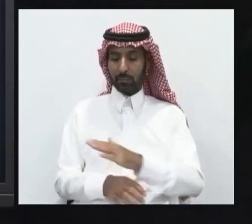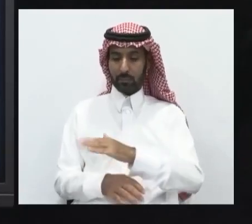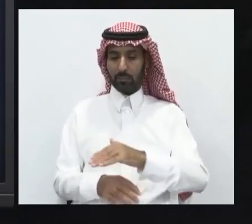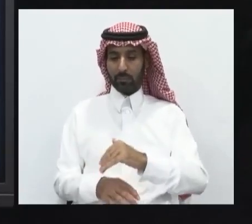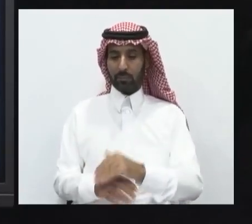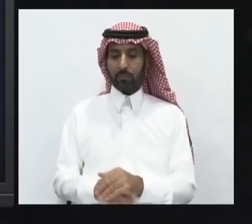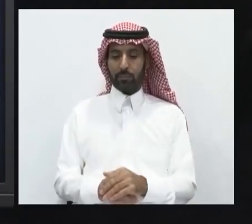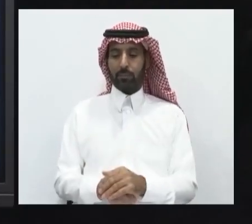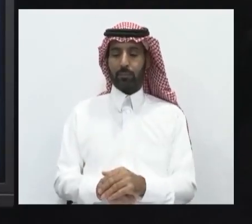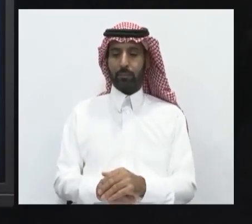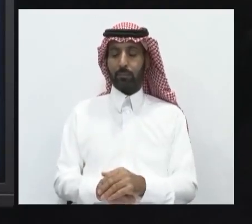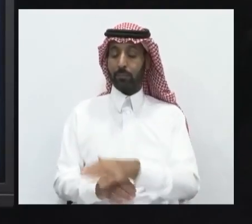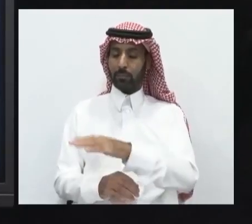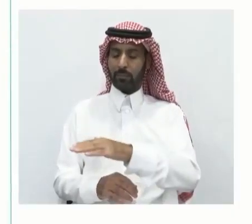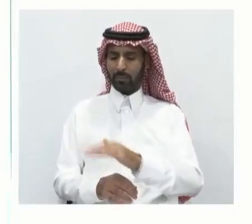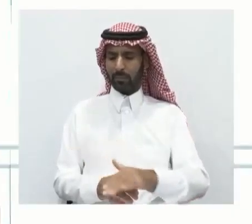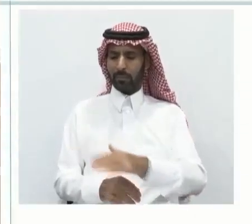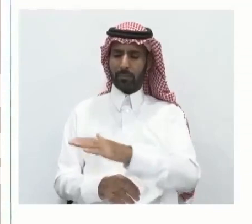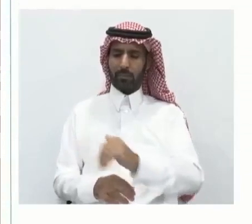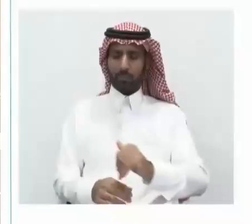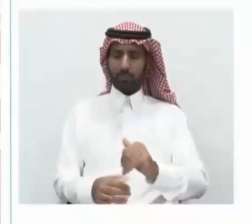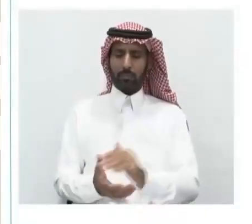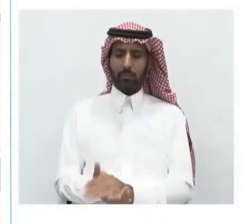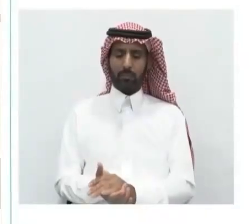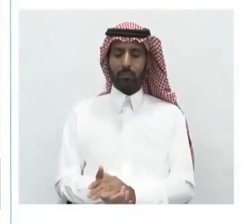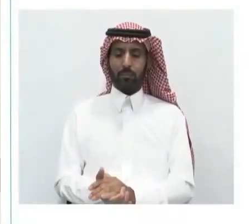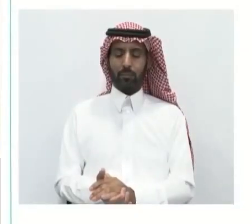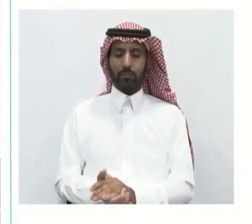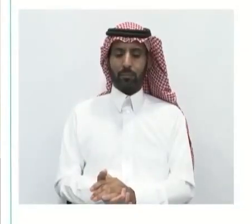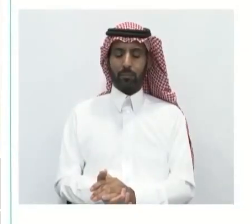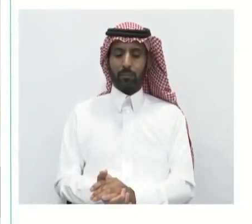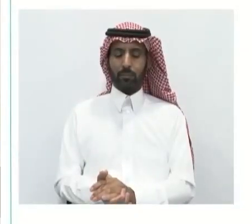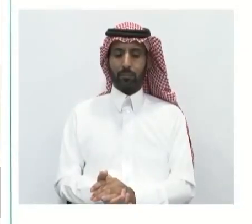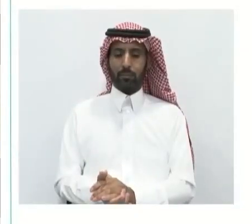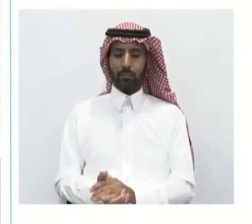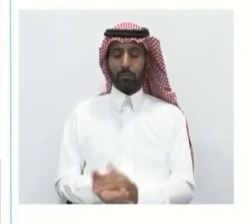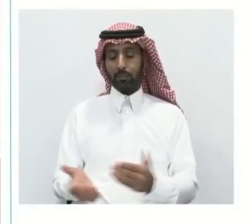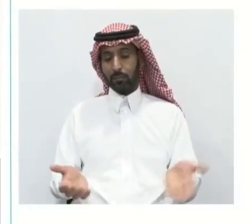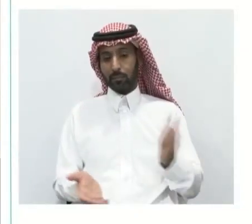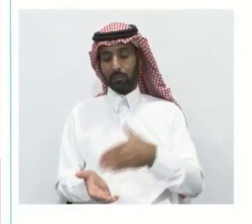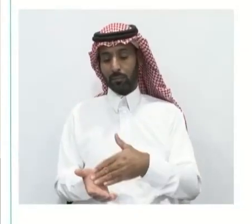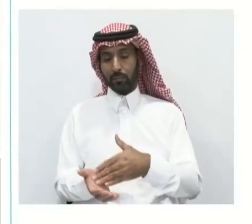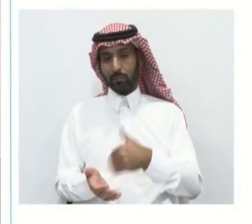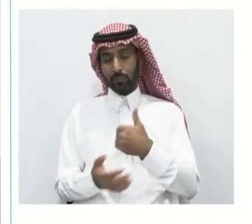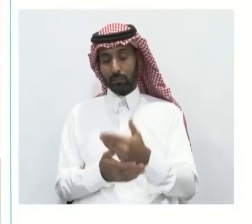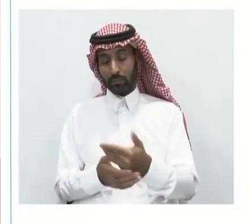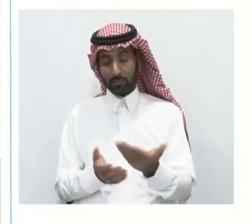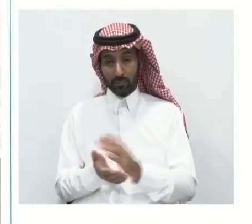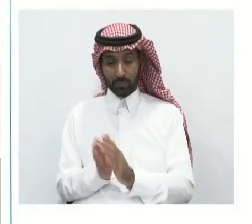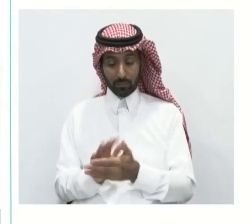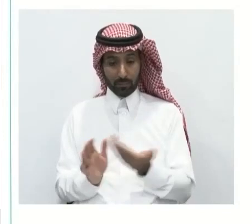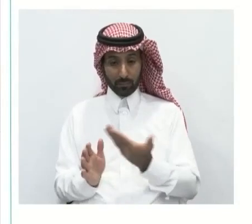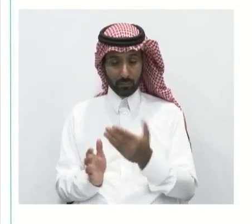with the flat part of your hand. So these are the after reading questions, true or false. The first